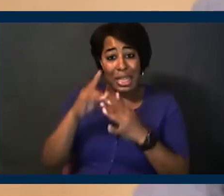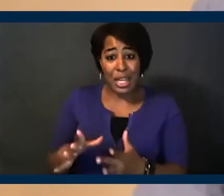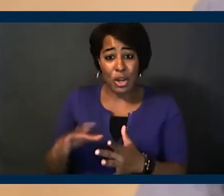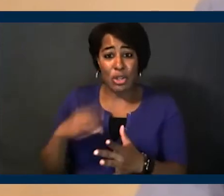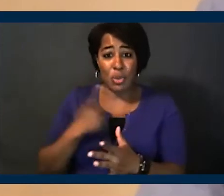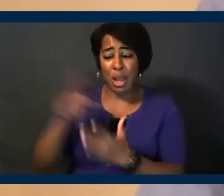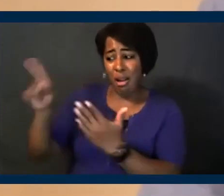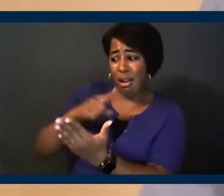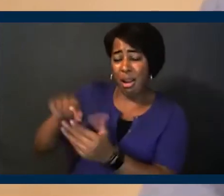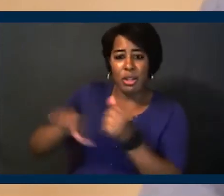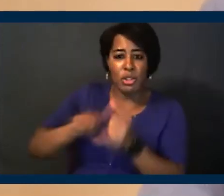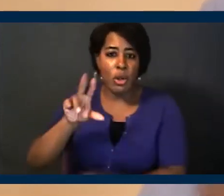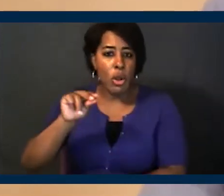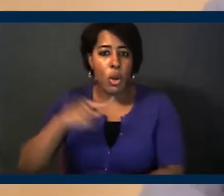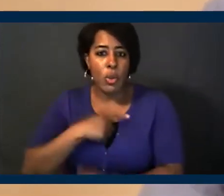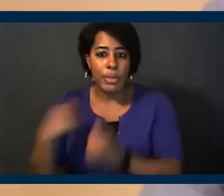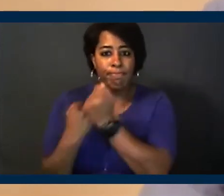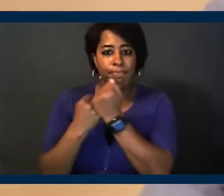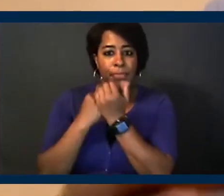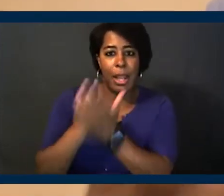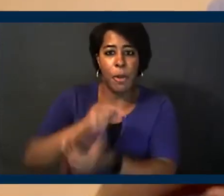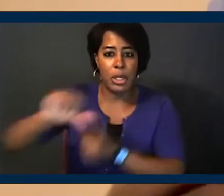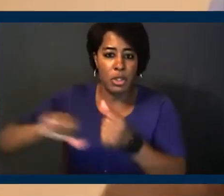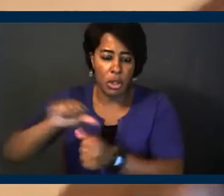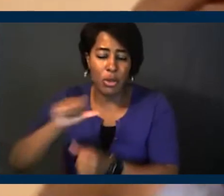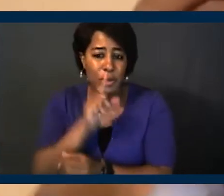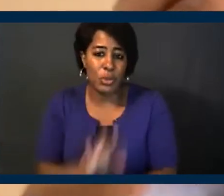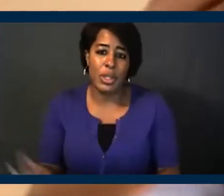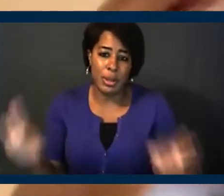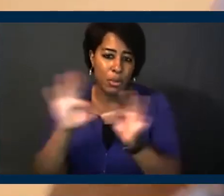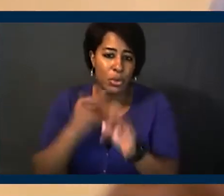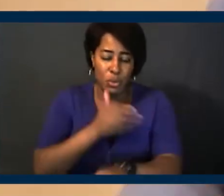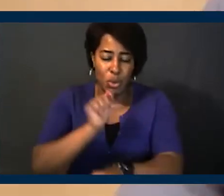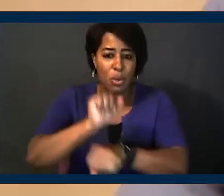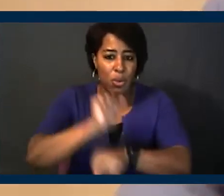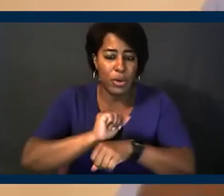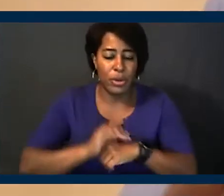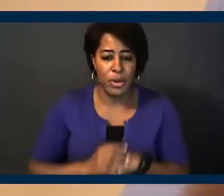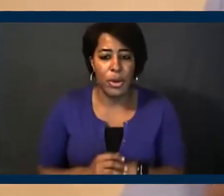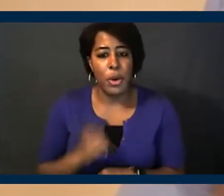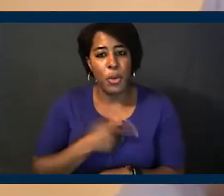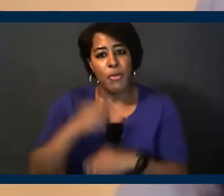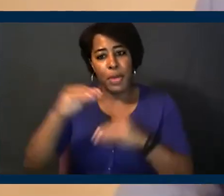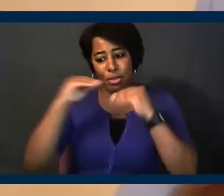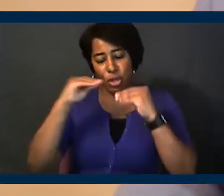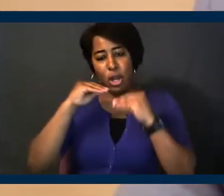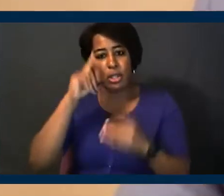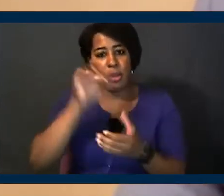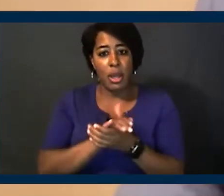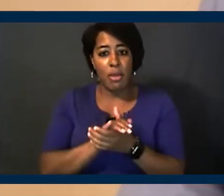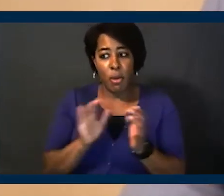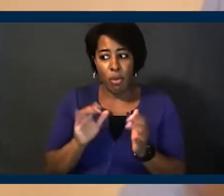other. And that is so critical to what we're doing, because we've been trained to believe that there's only so much space for